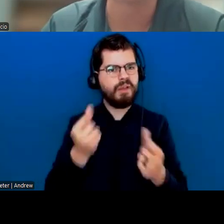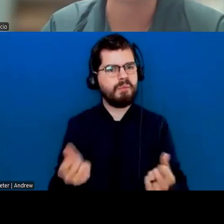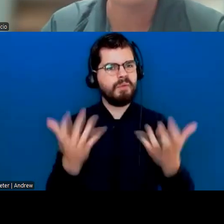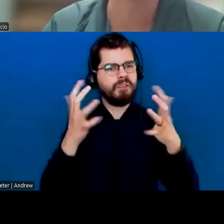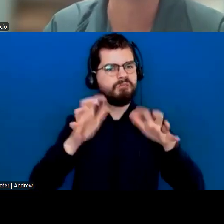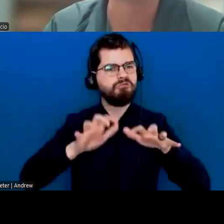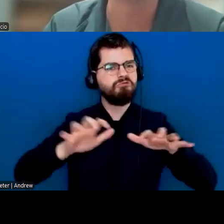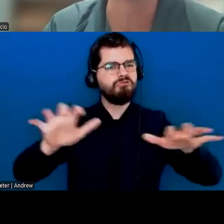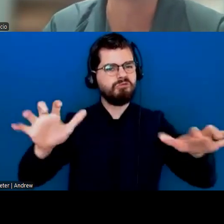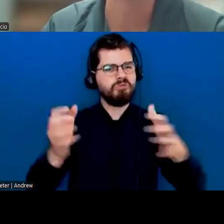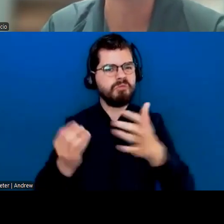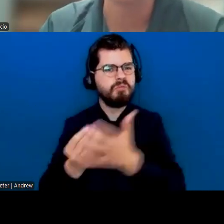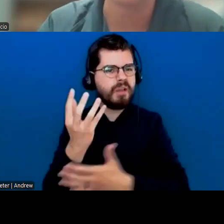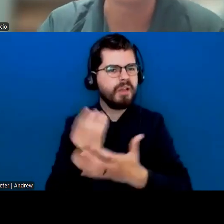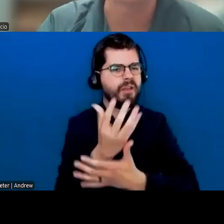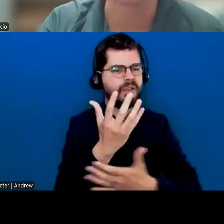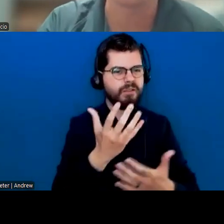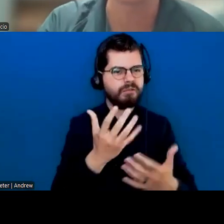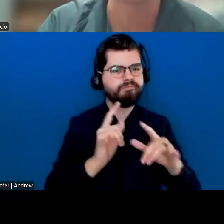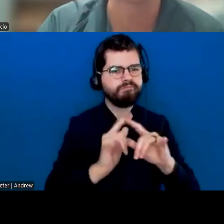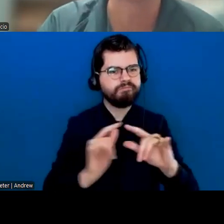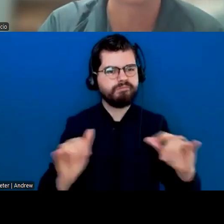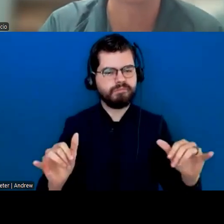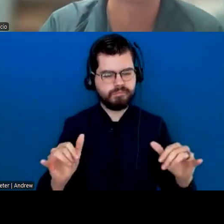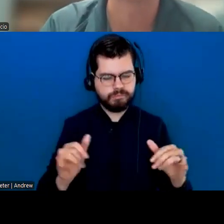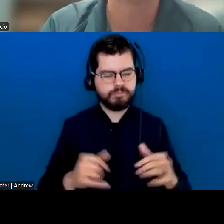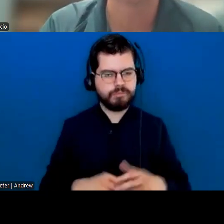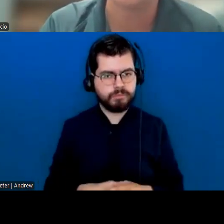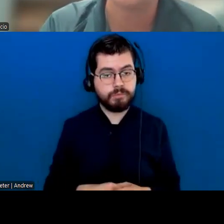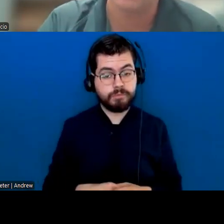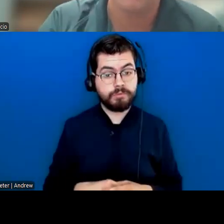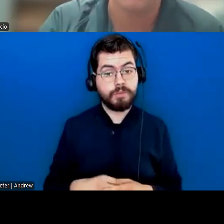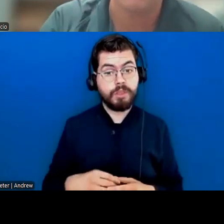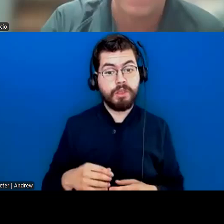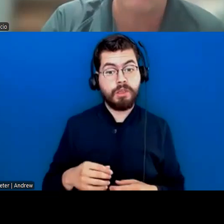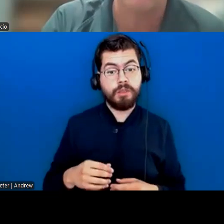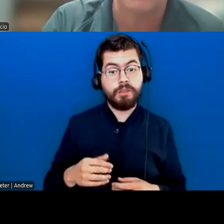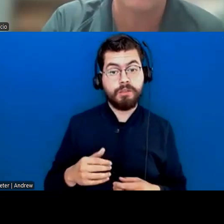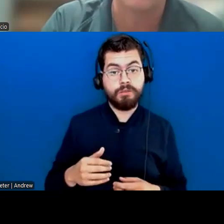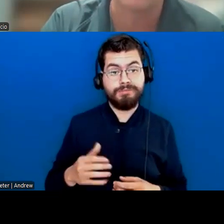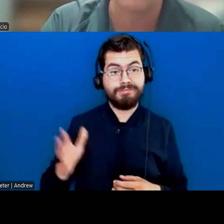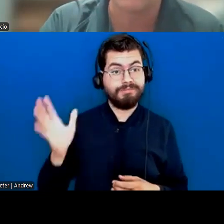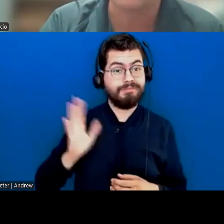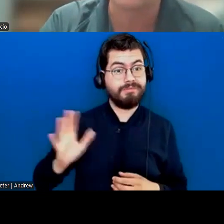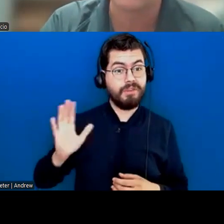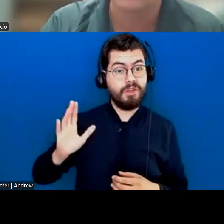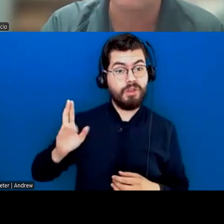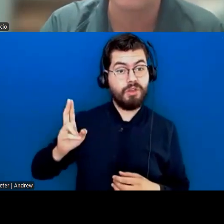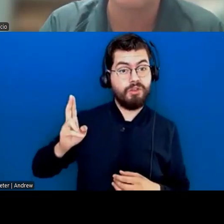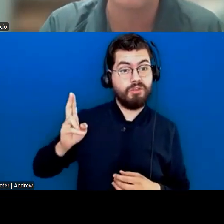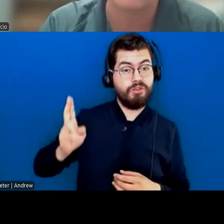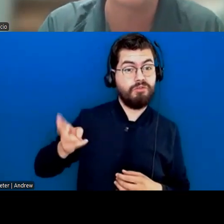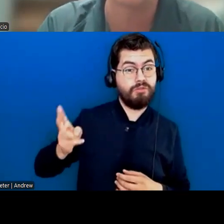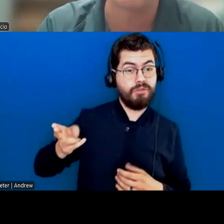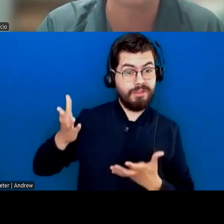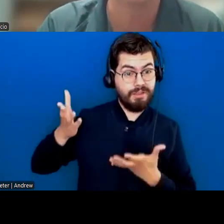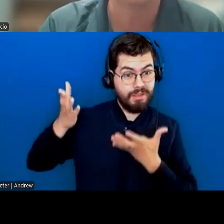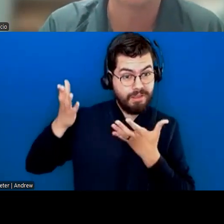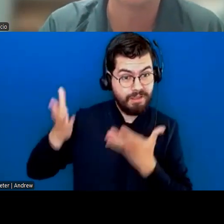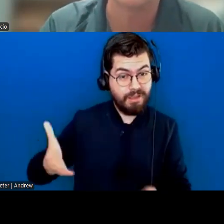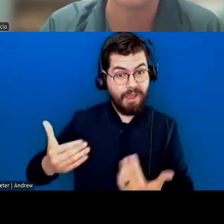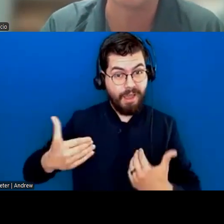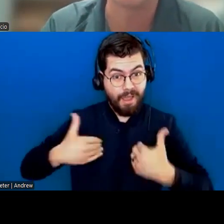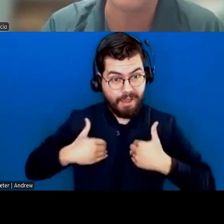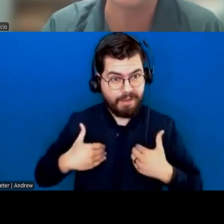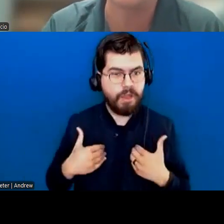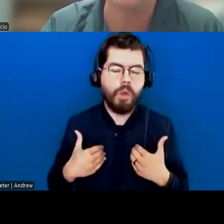to go back to what historically was there, to try to figure that out would be laborious. But at this point,